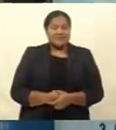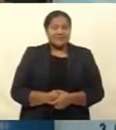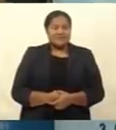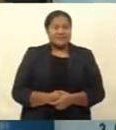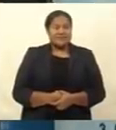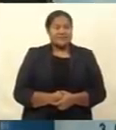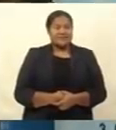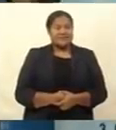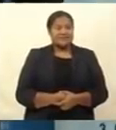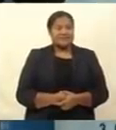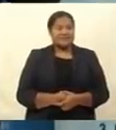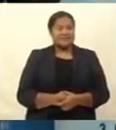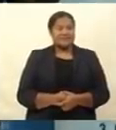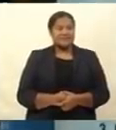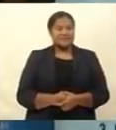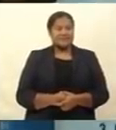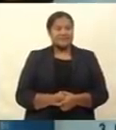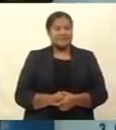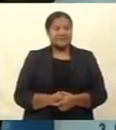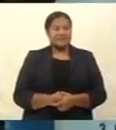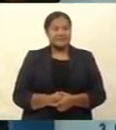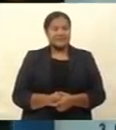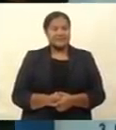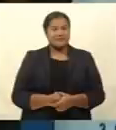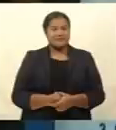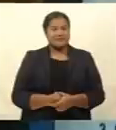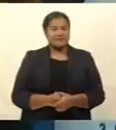need it as possible.